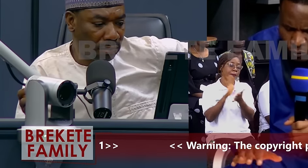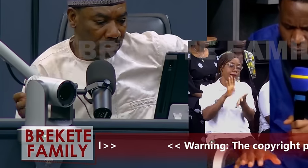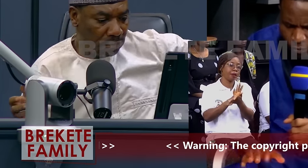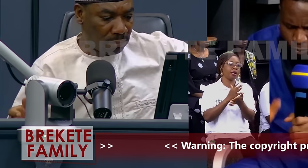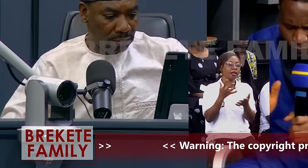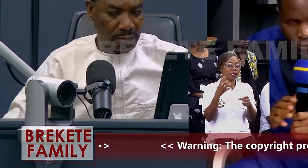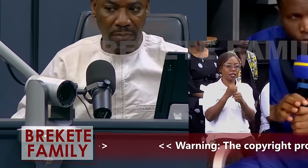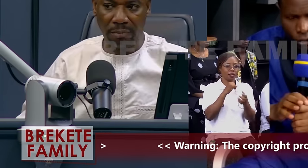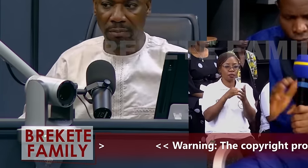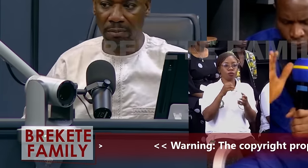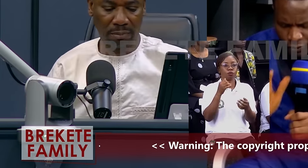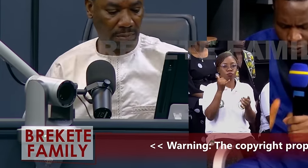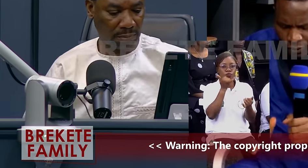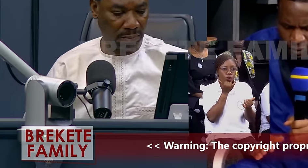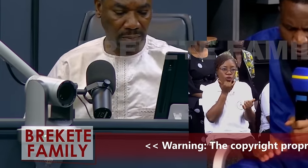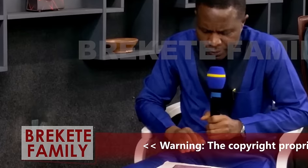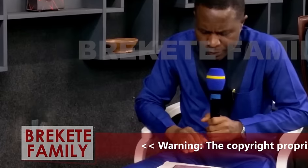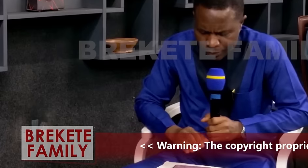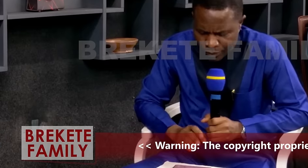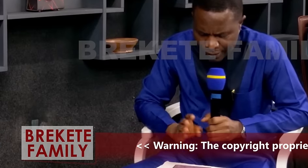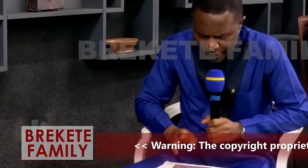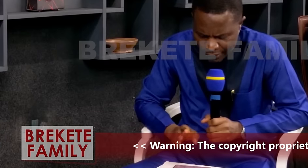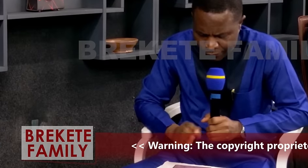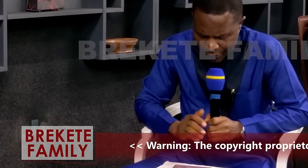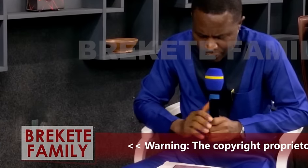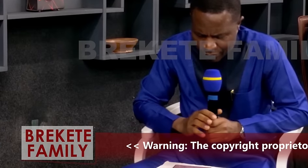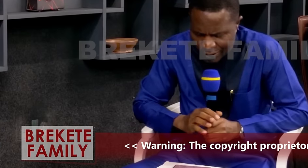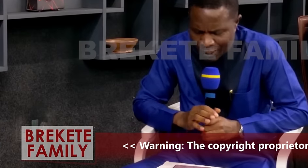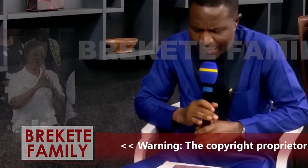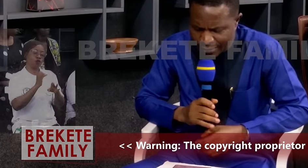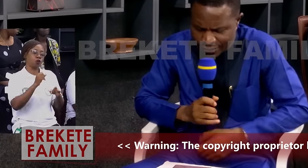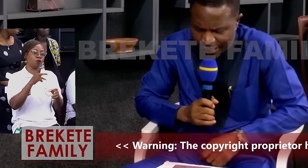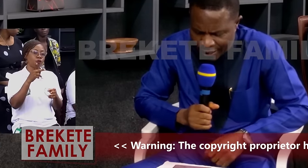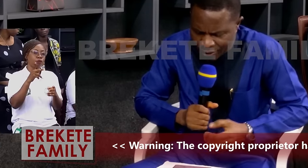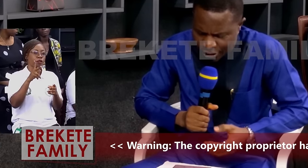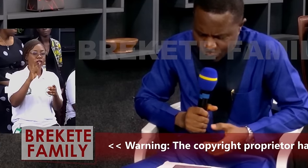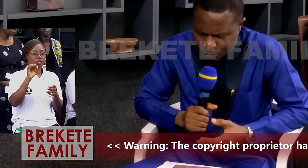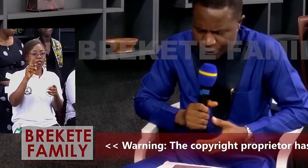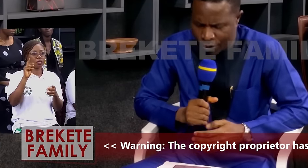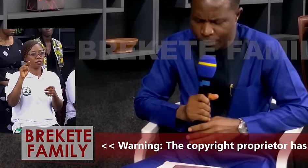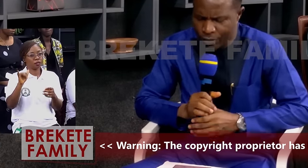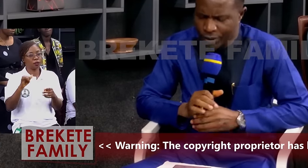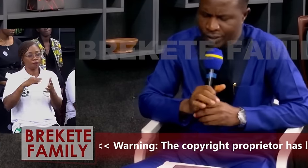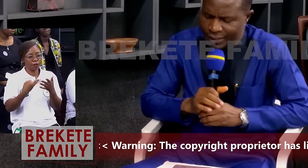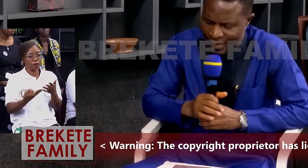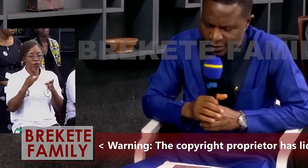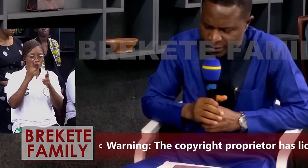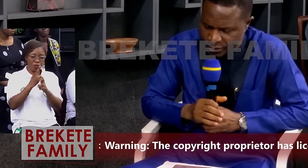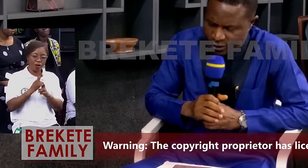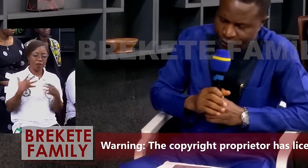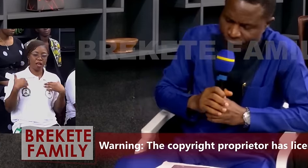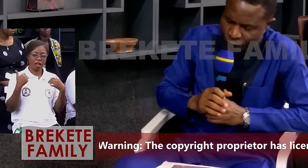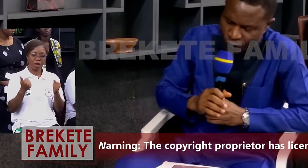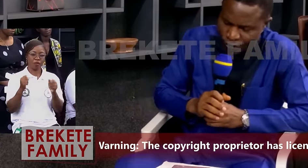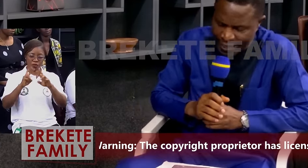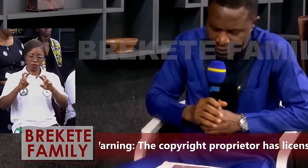So prevention of kidney failure, regular health check to pick up declining